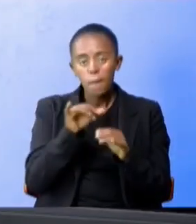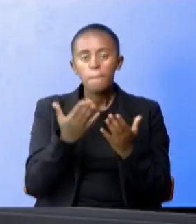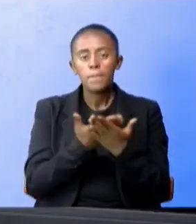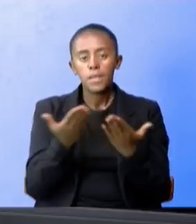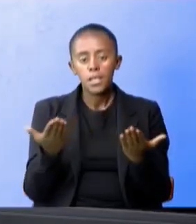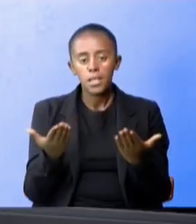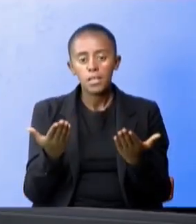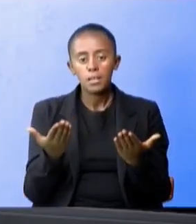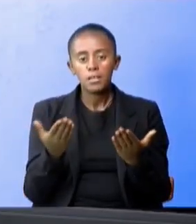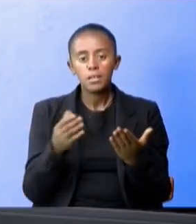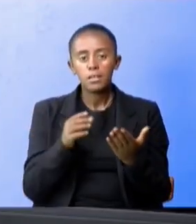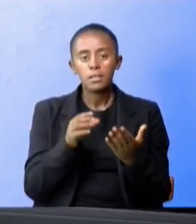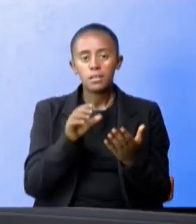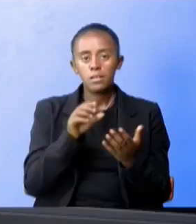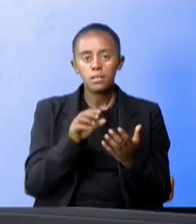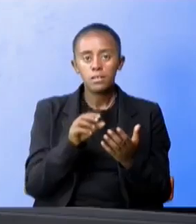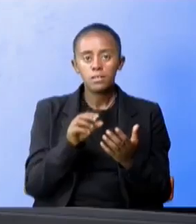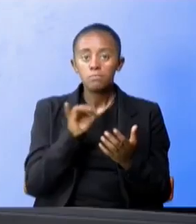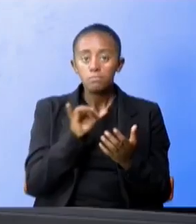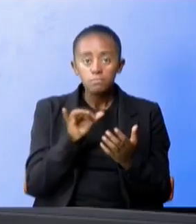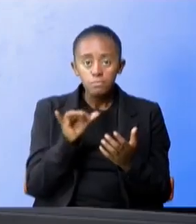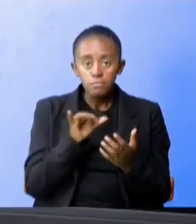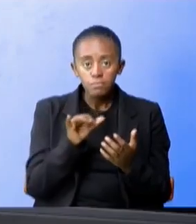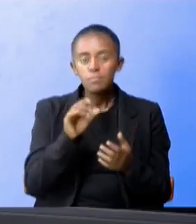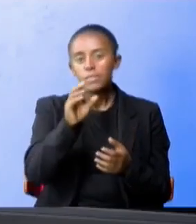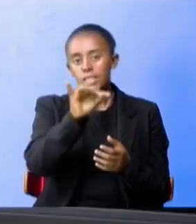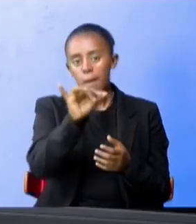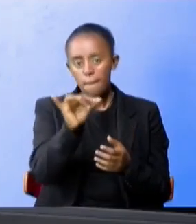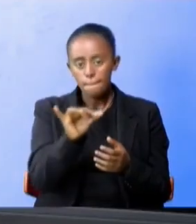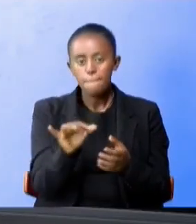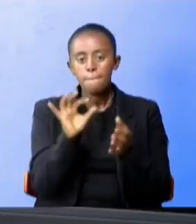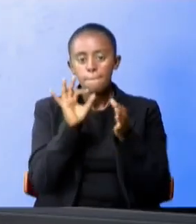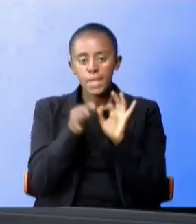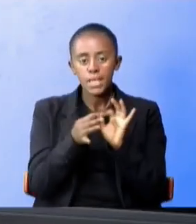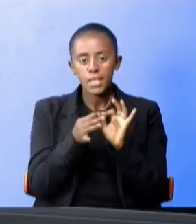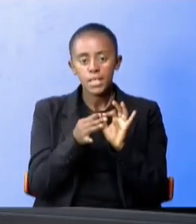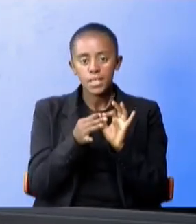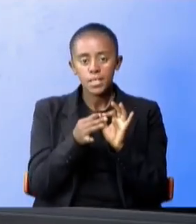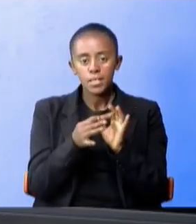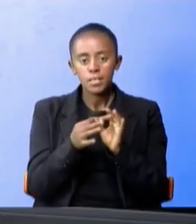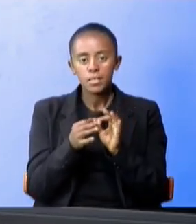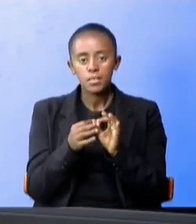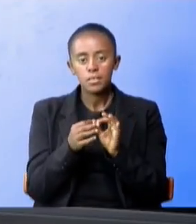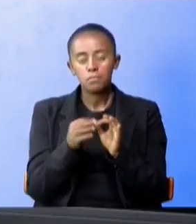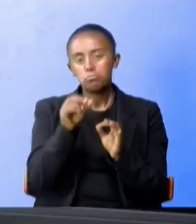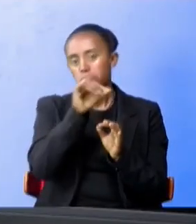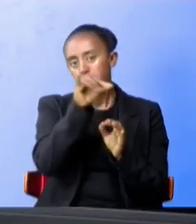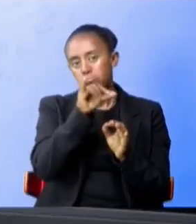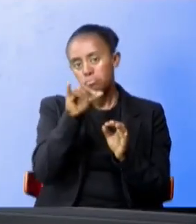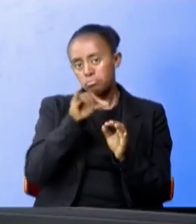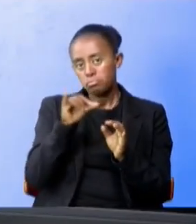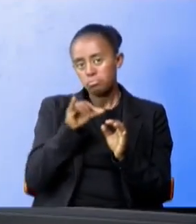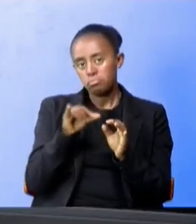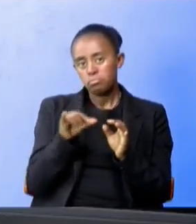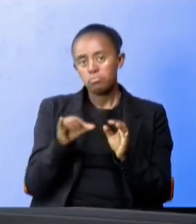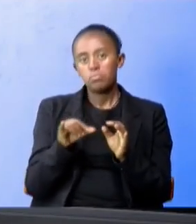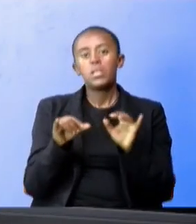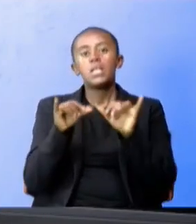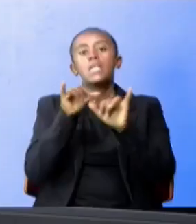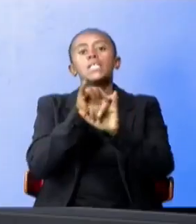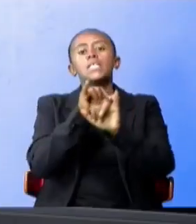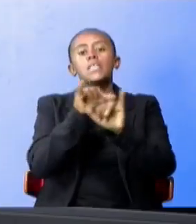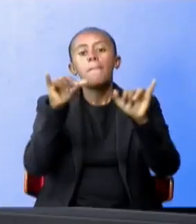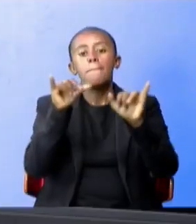things. These are what? The same meanings. These words and these words next to them have